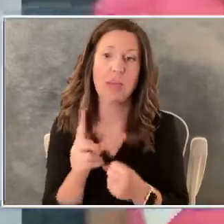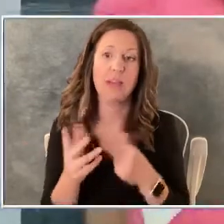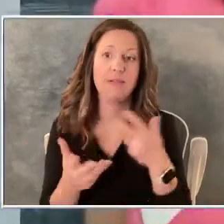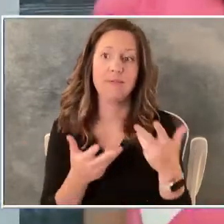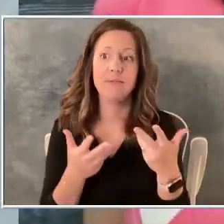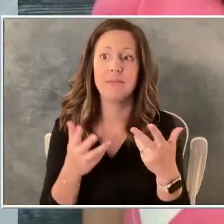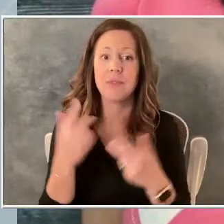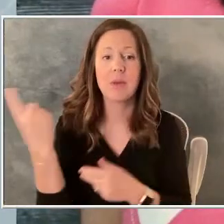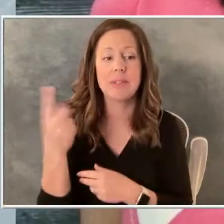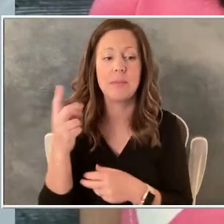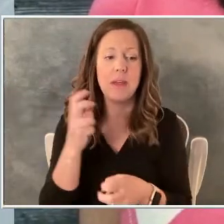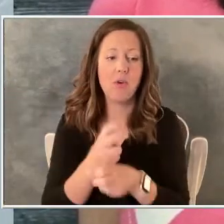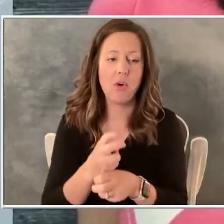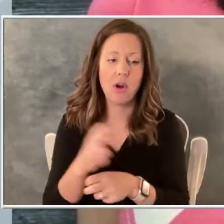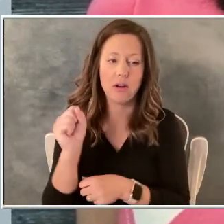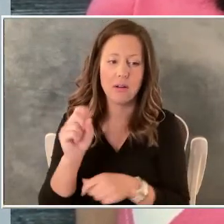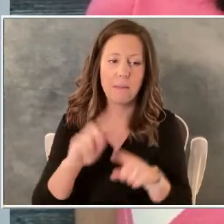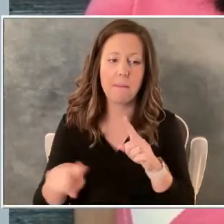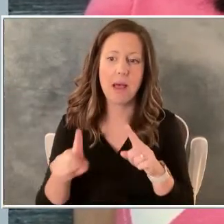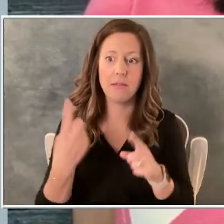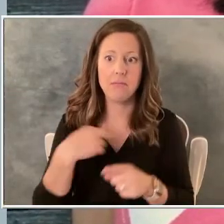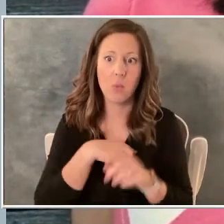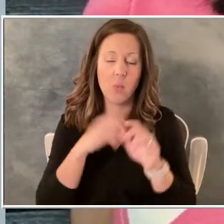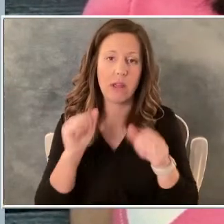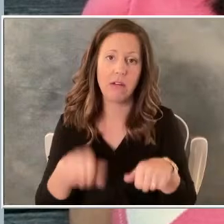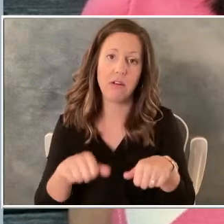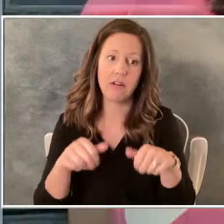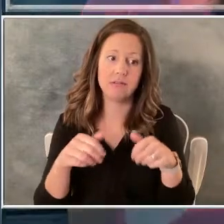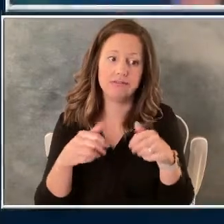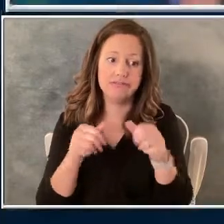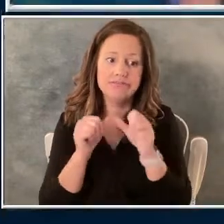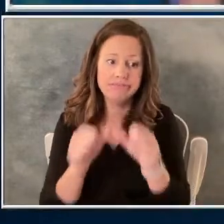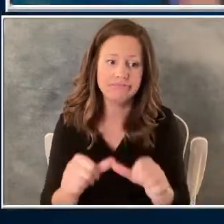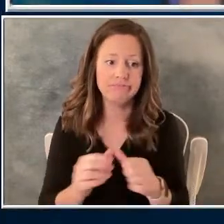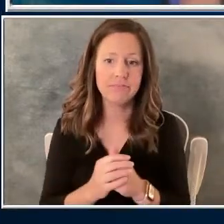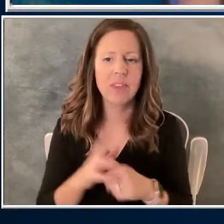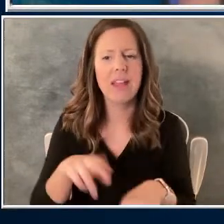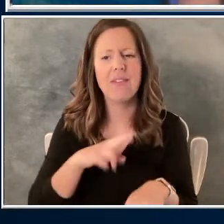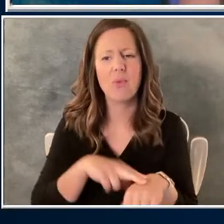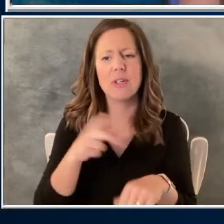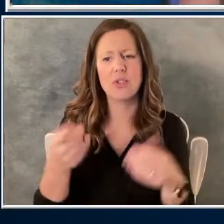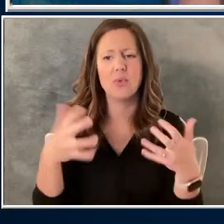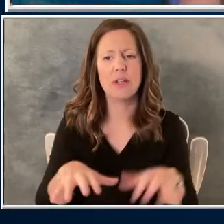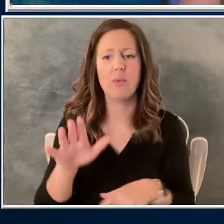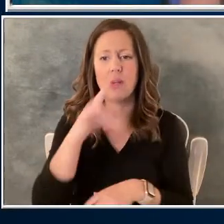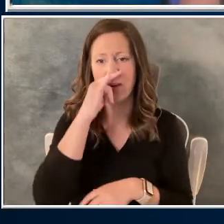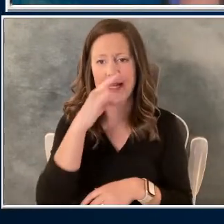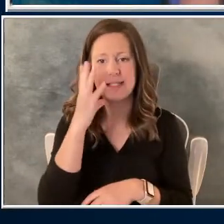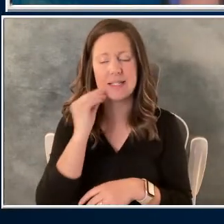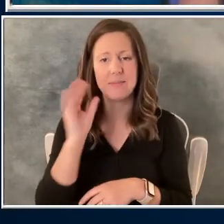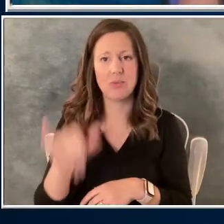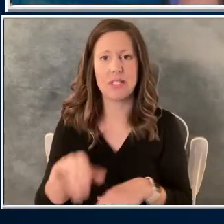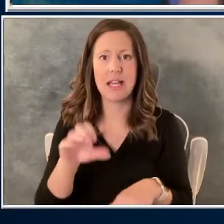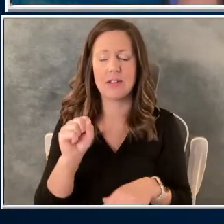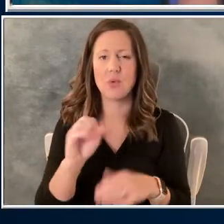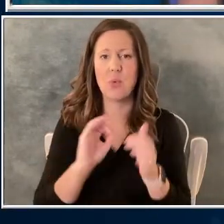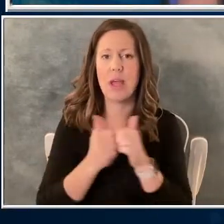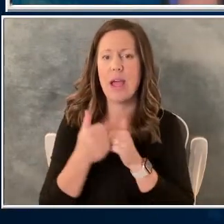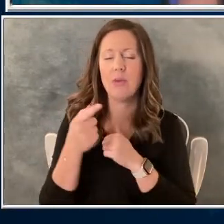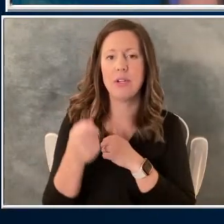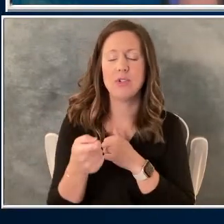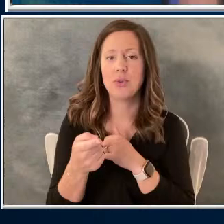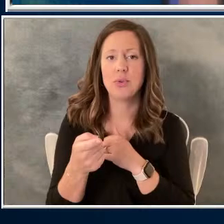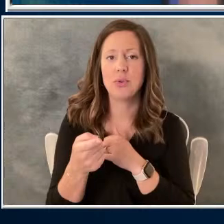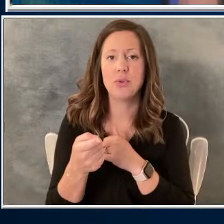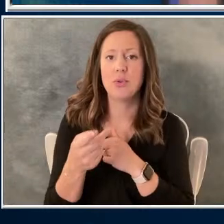was hard but attainable. And of course, you didn't want your kids to go through what you went through. So how did you go about getting the genetic